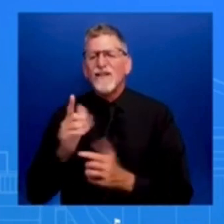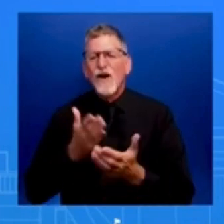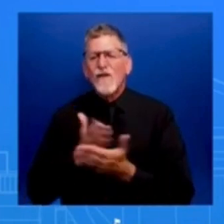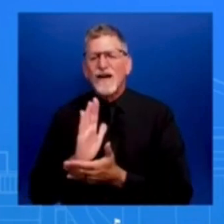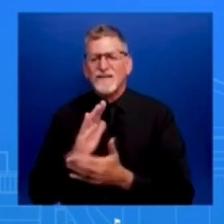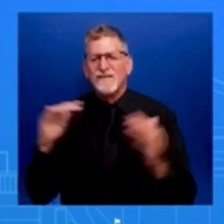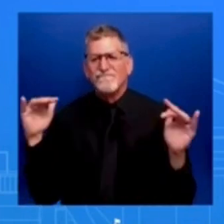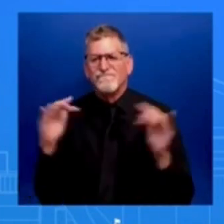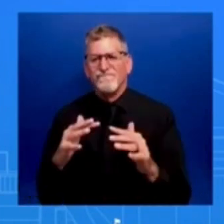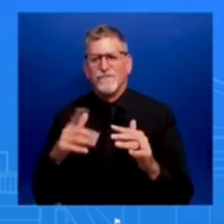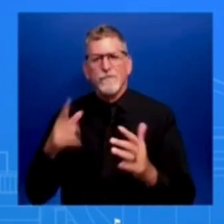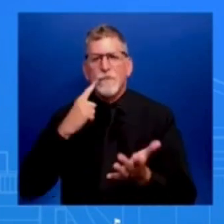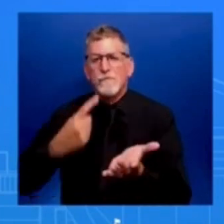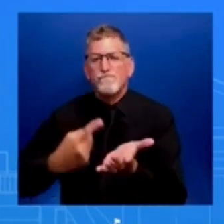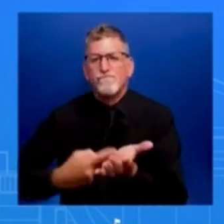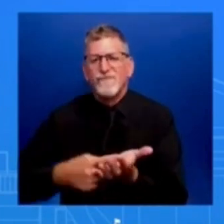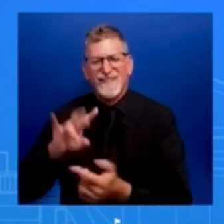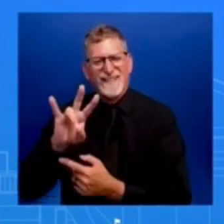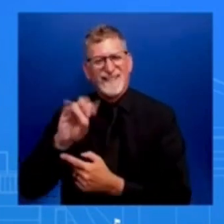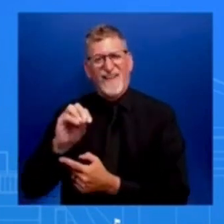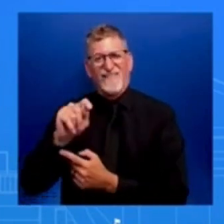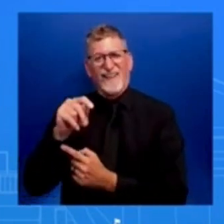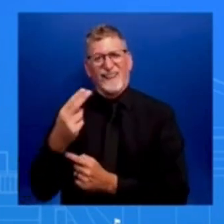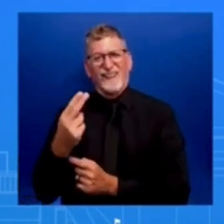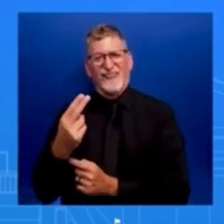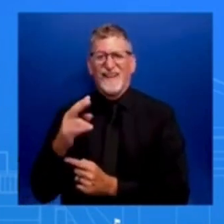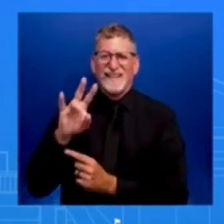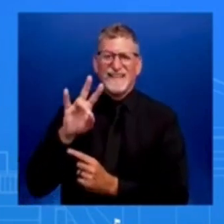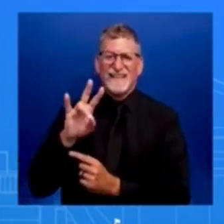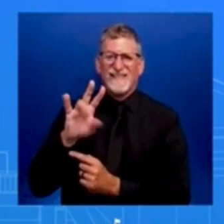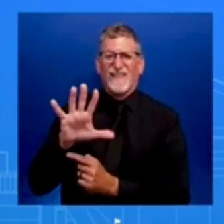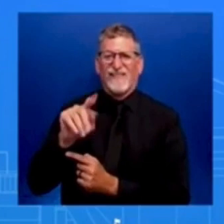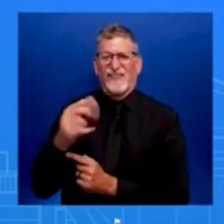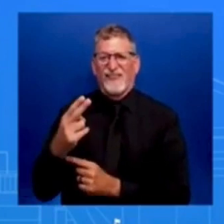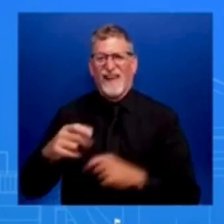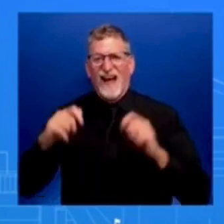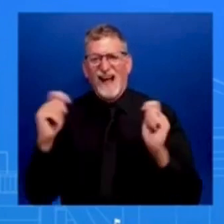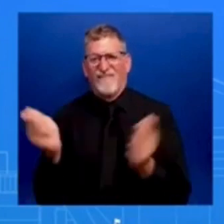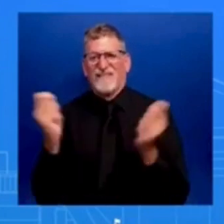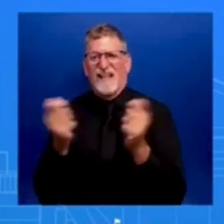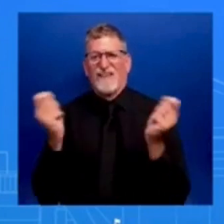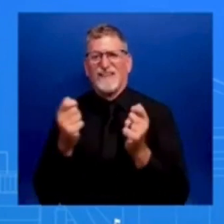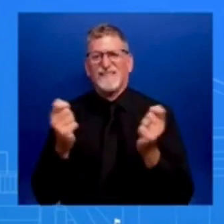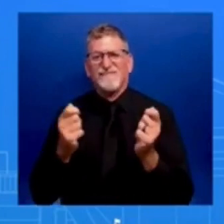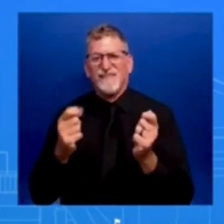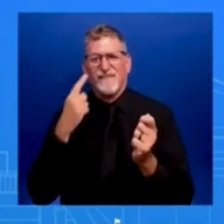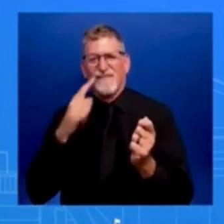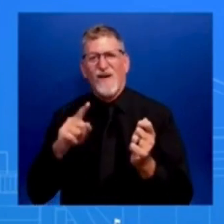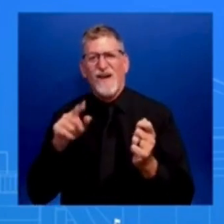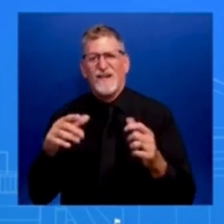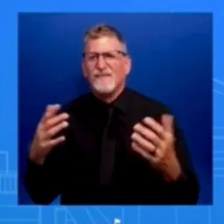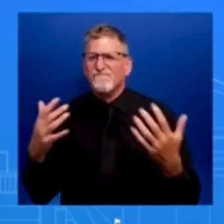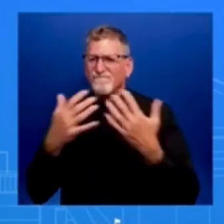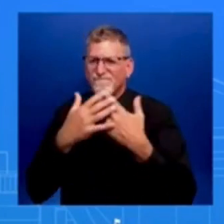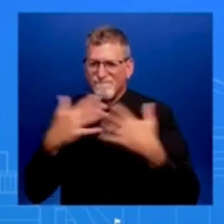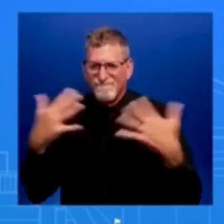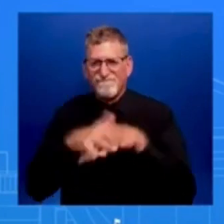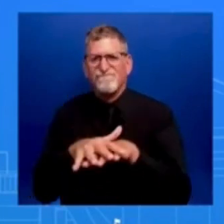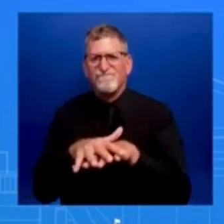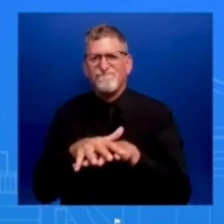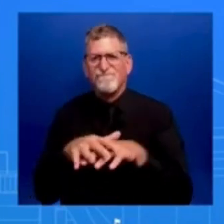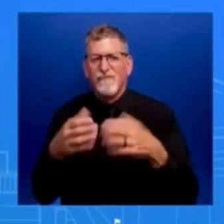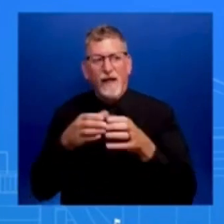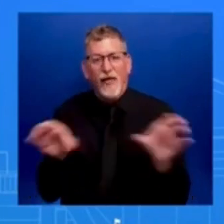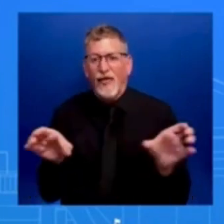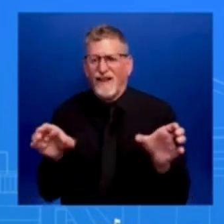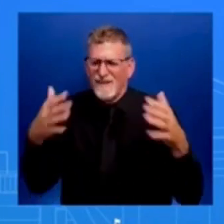the nation. He'll talk about the courageous action President Truman took to respond to the mistreatment of black